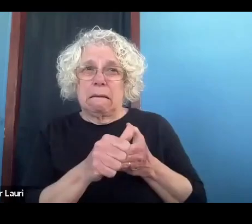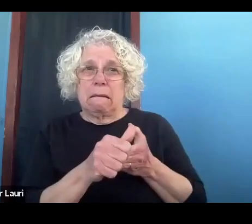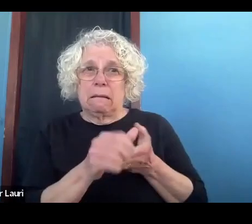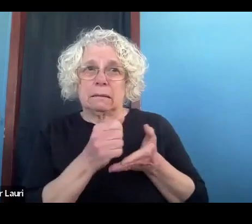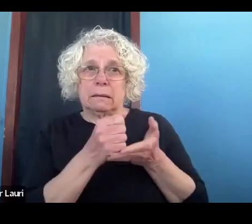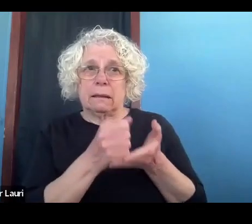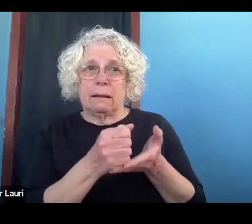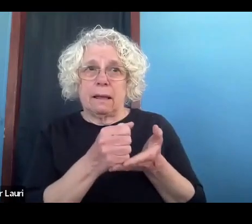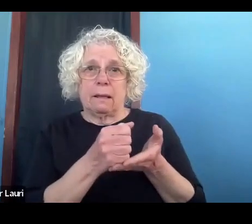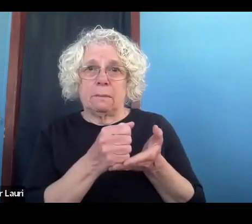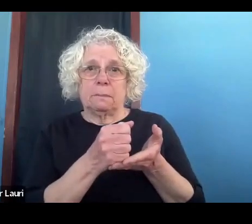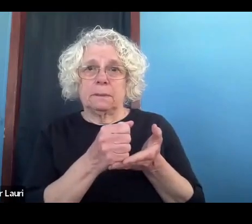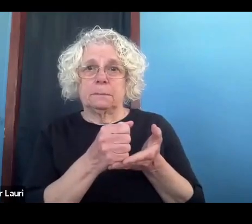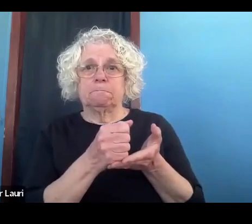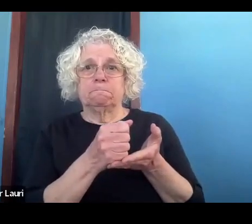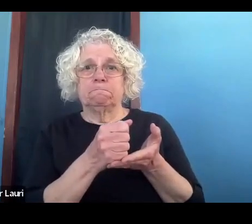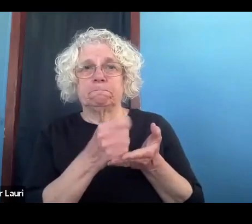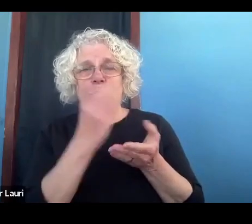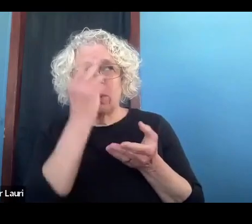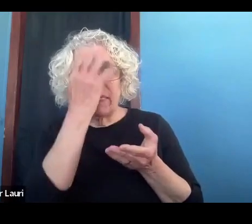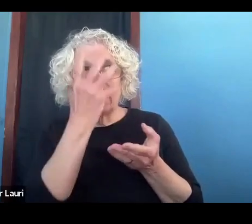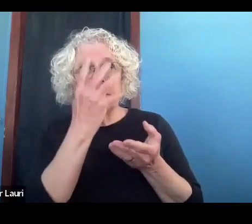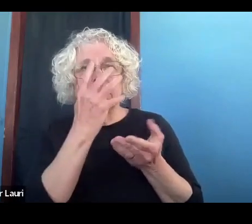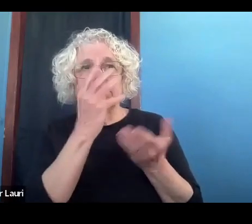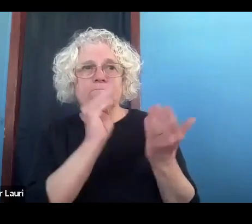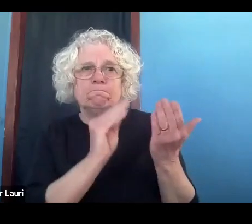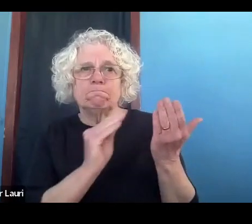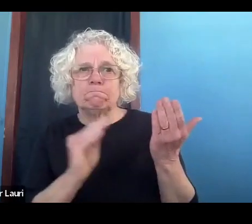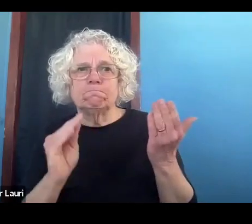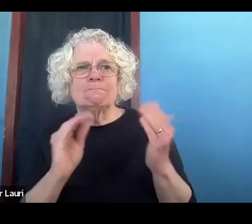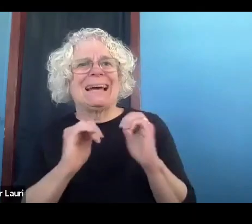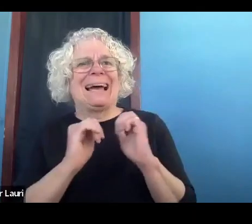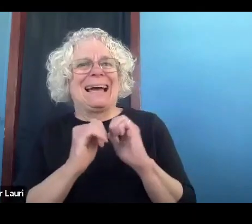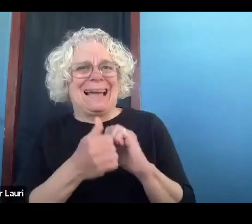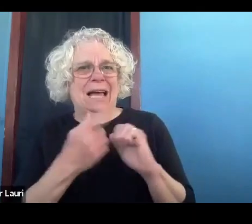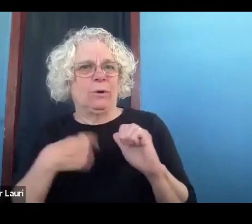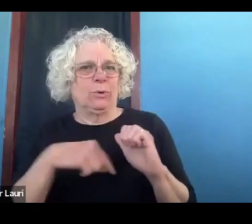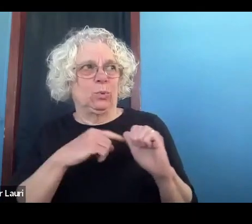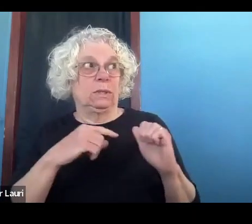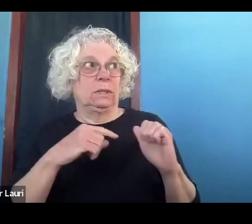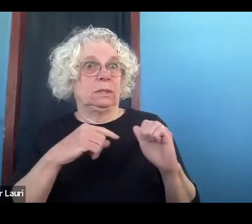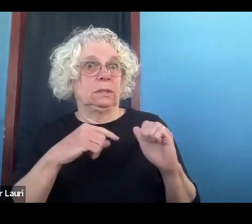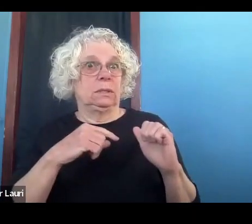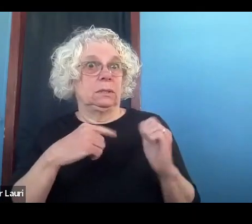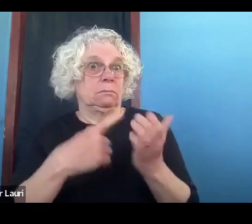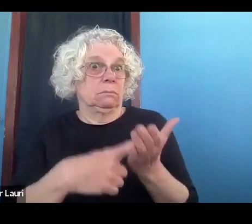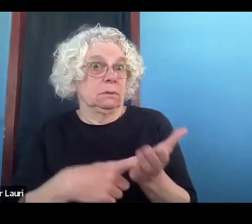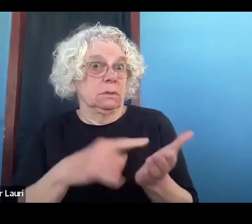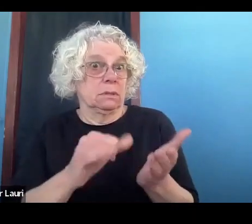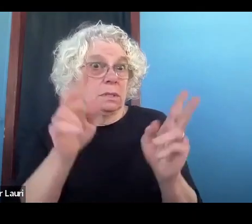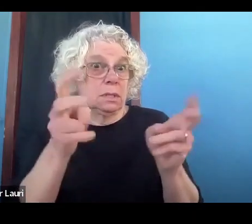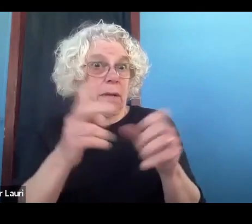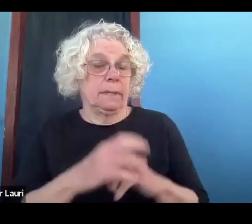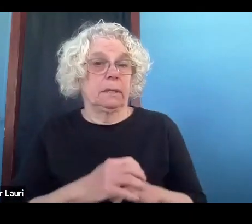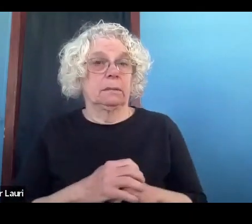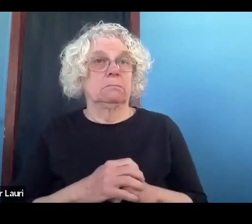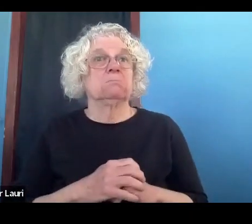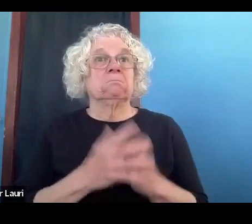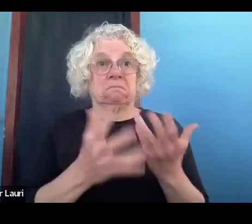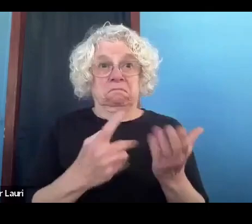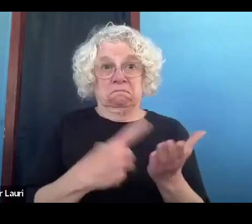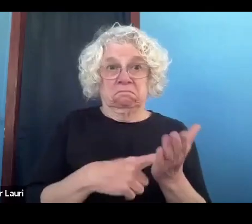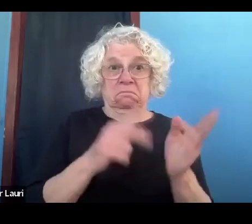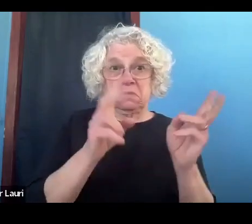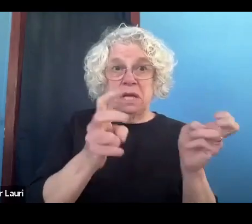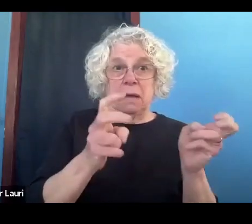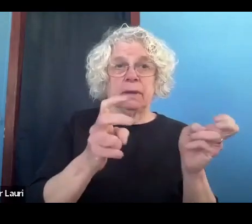of map out how to have these conversations. And once you do have these conversations,